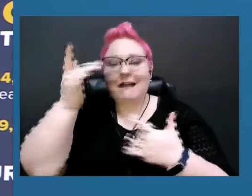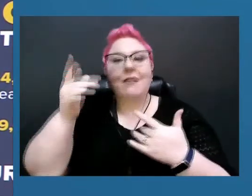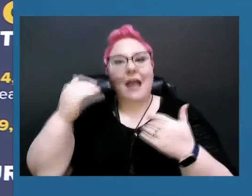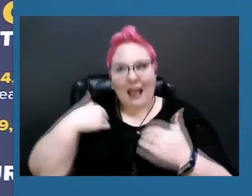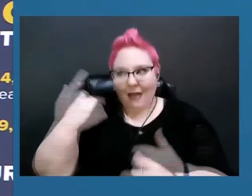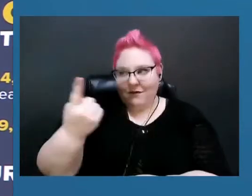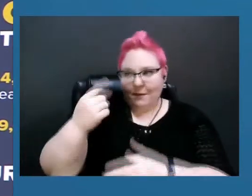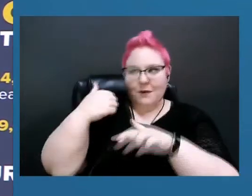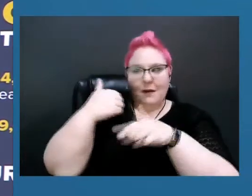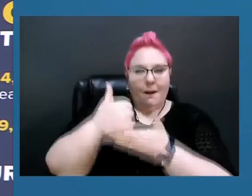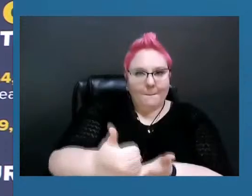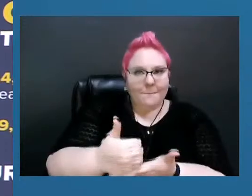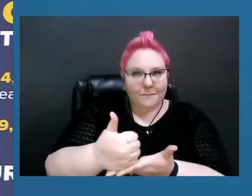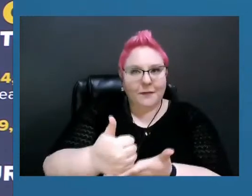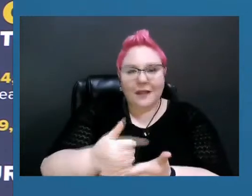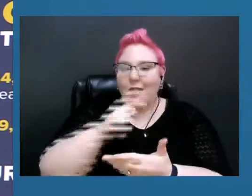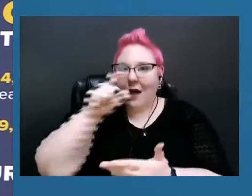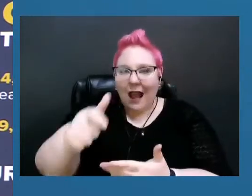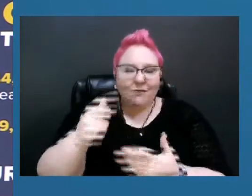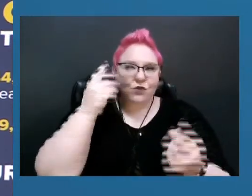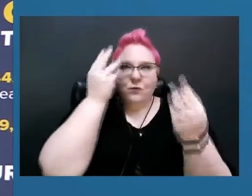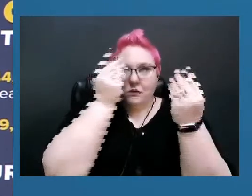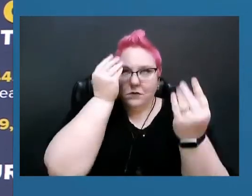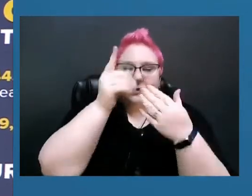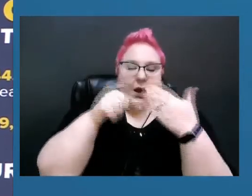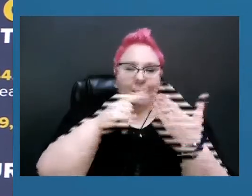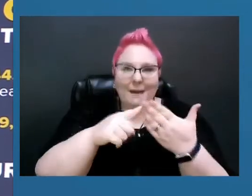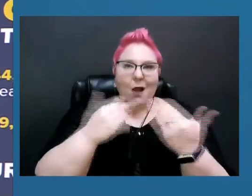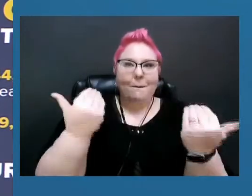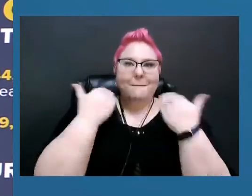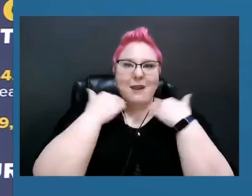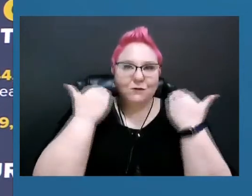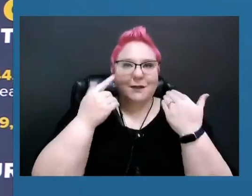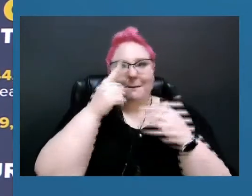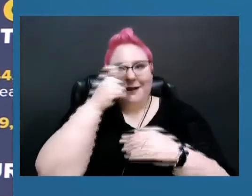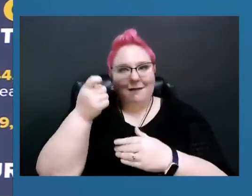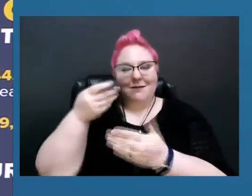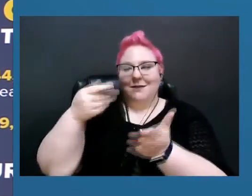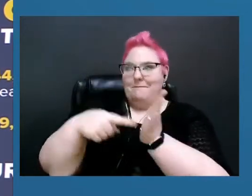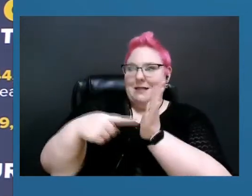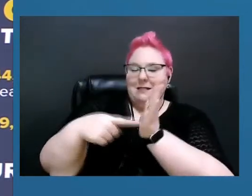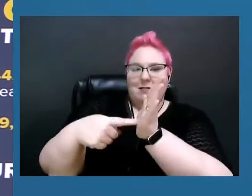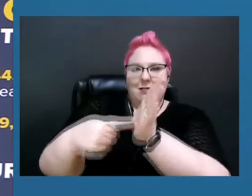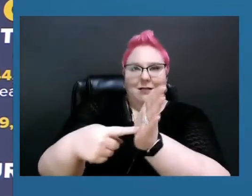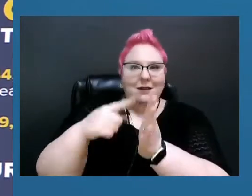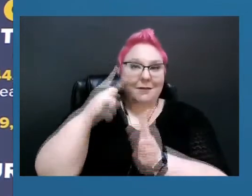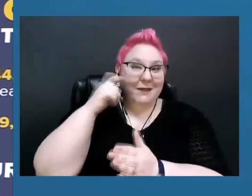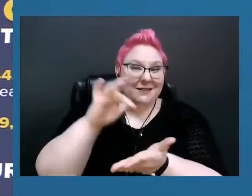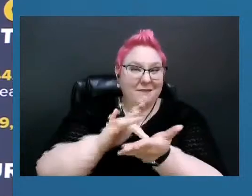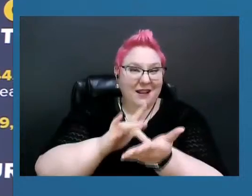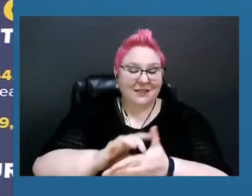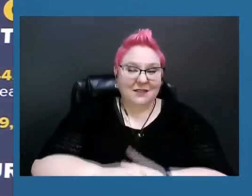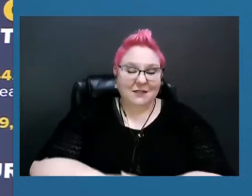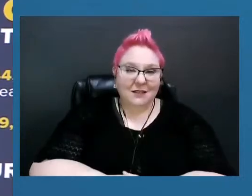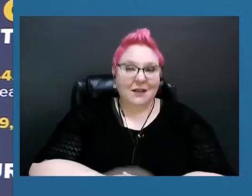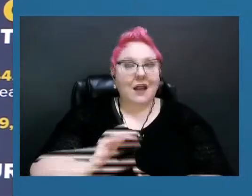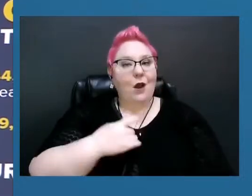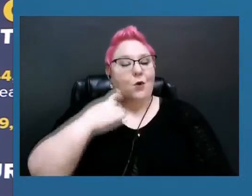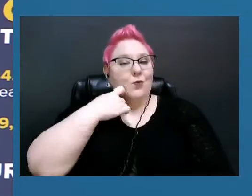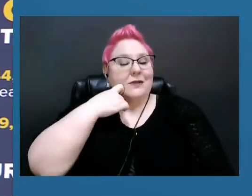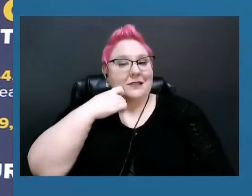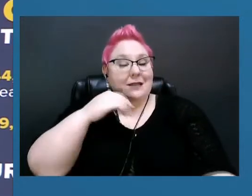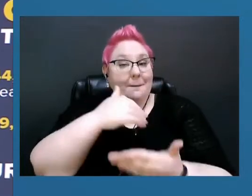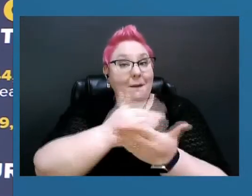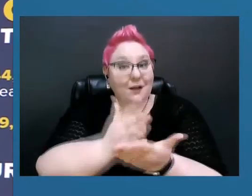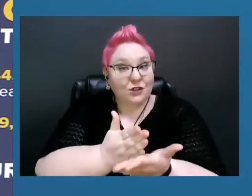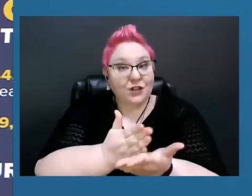family because of medical bills. And something I'm really proud and excited about, our last budget, we worked